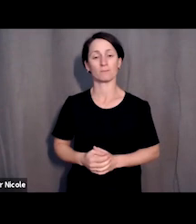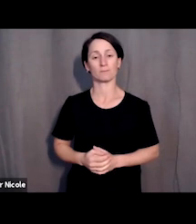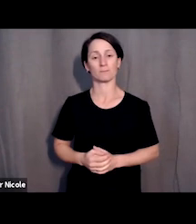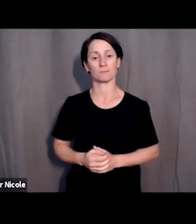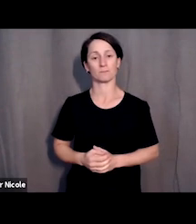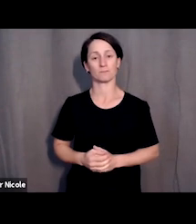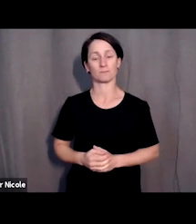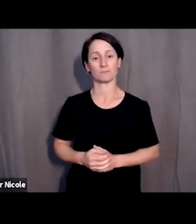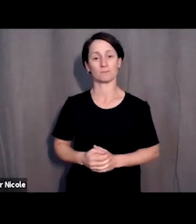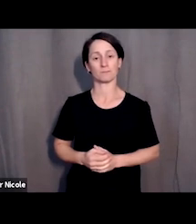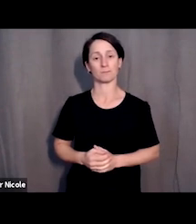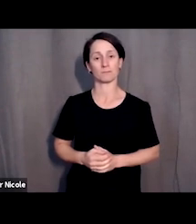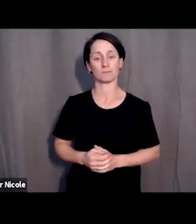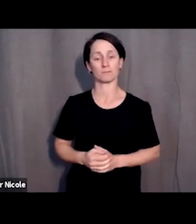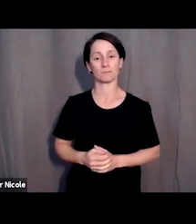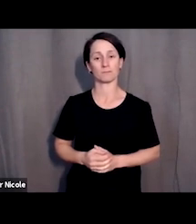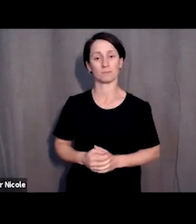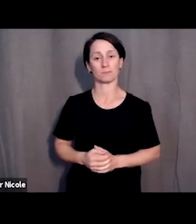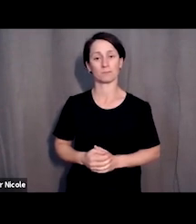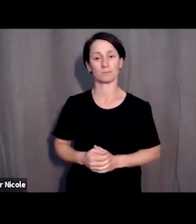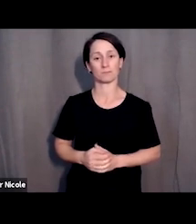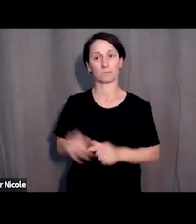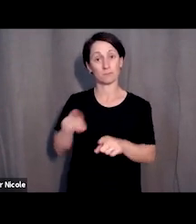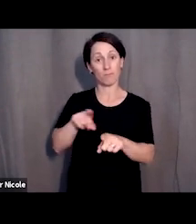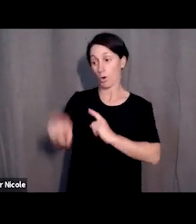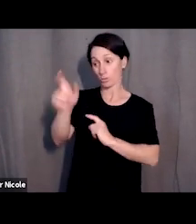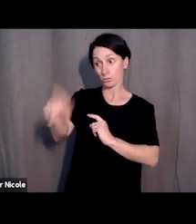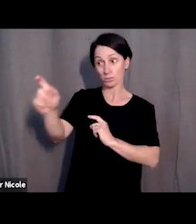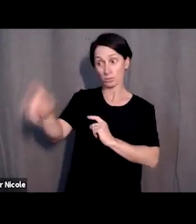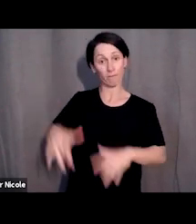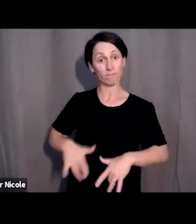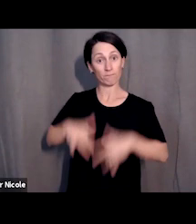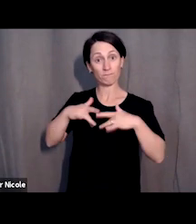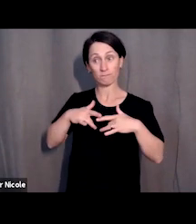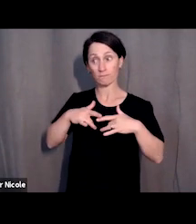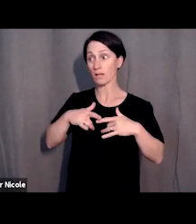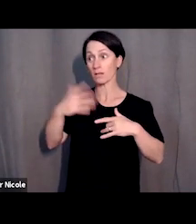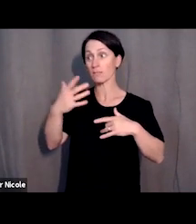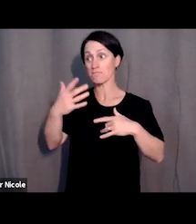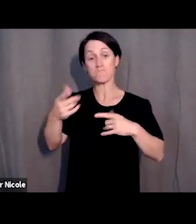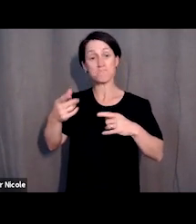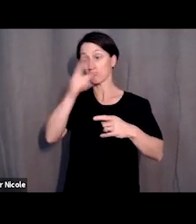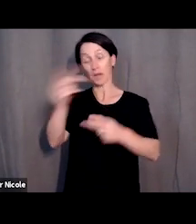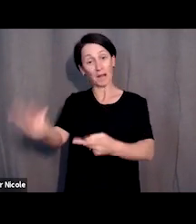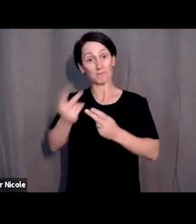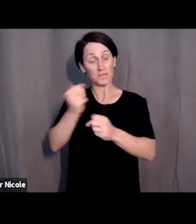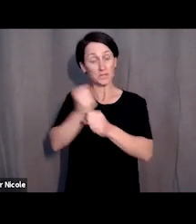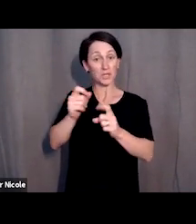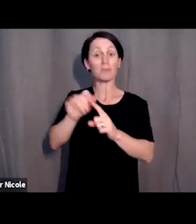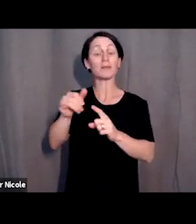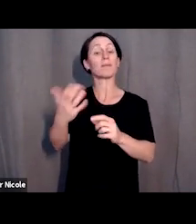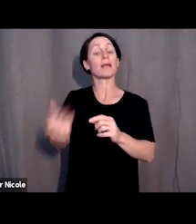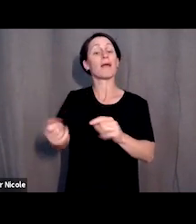for most of the time people could actually find a GP or had been going to the same GP since they were